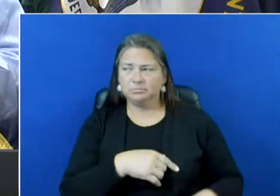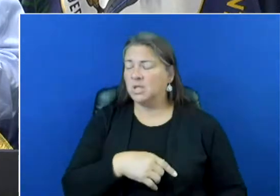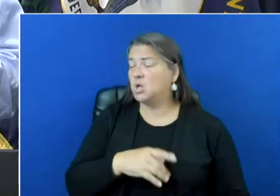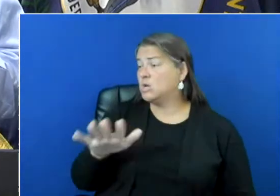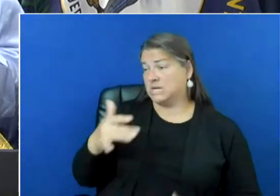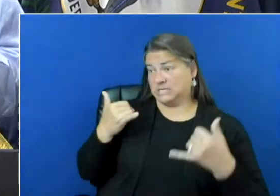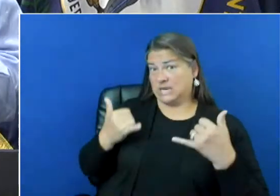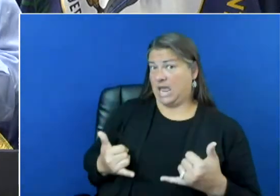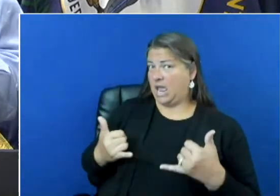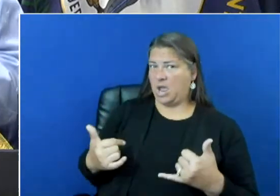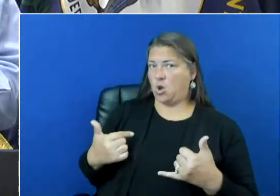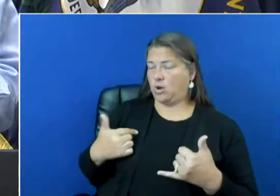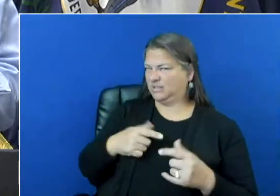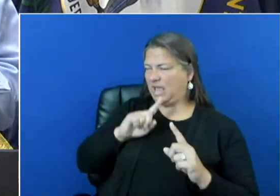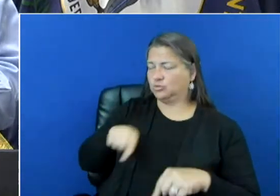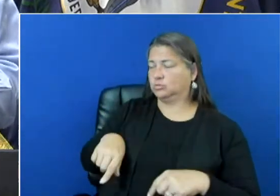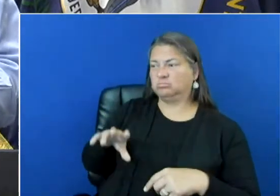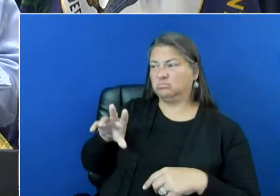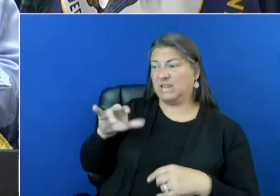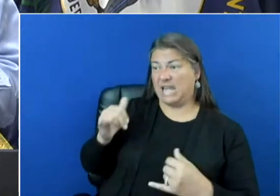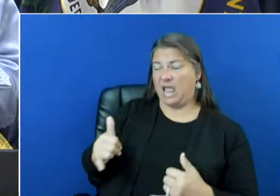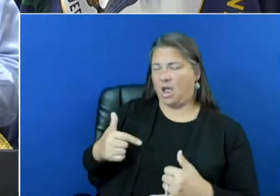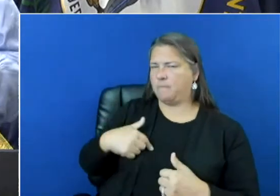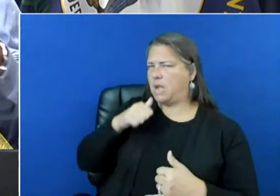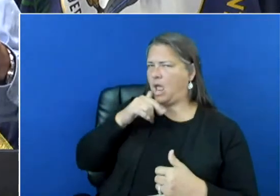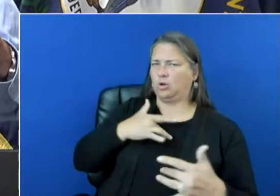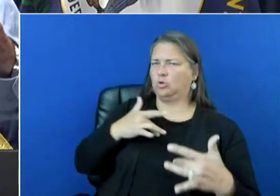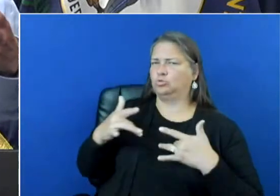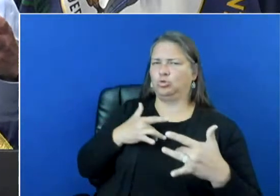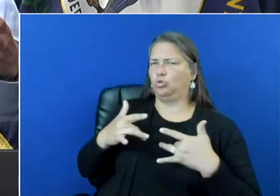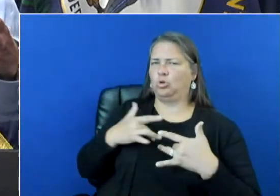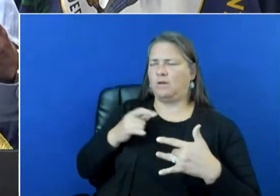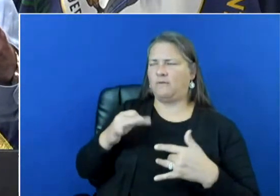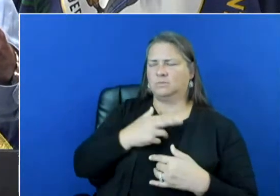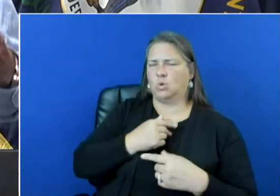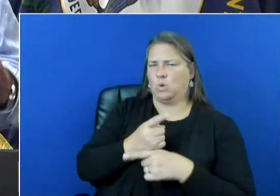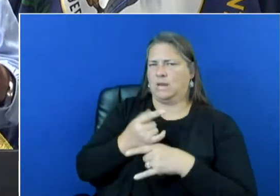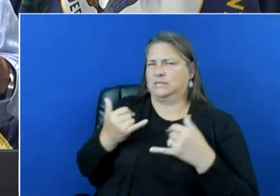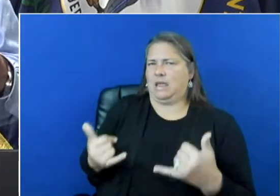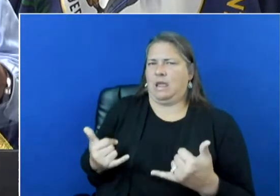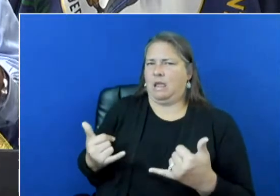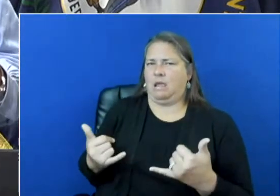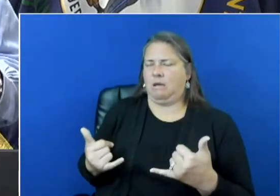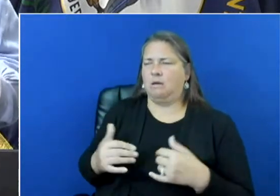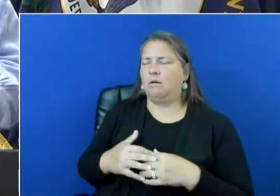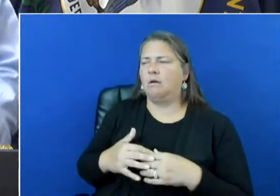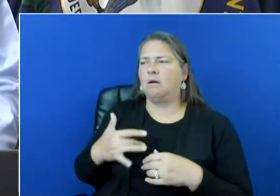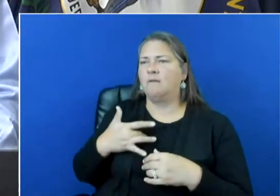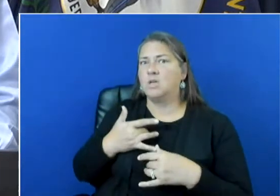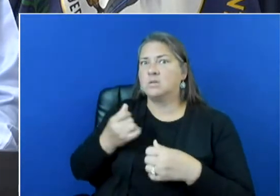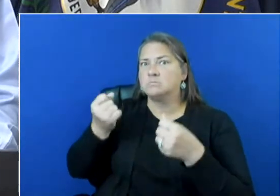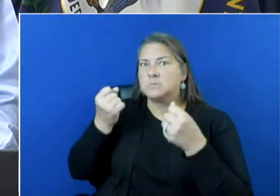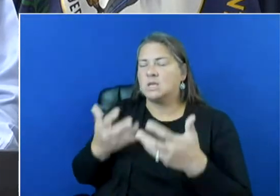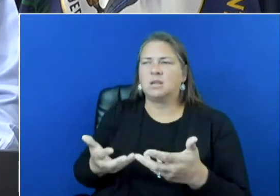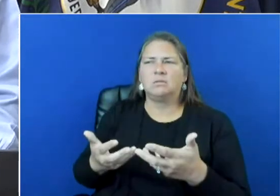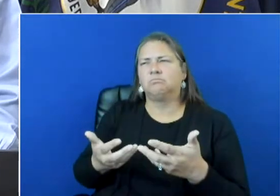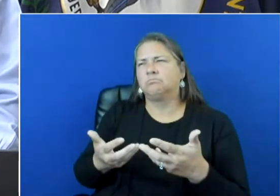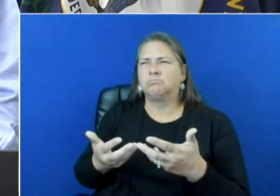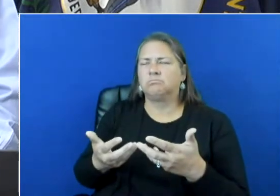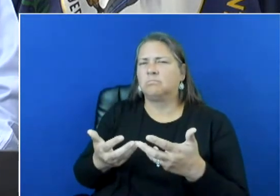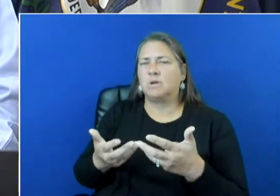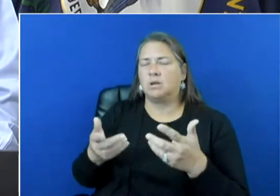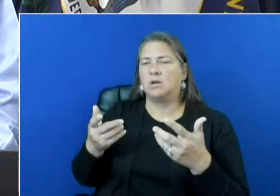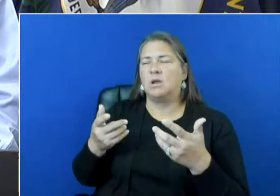about capacity itself. I'm not concerned about being overrun as we stand here.